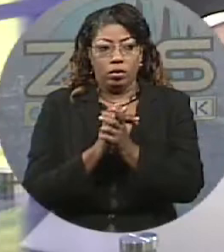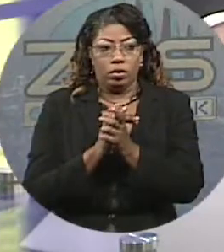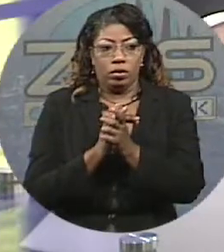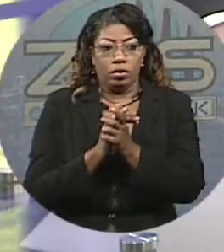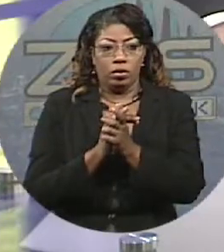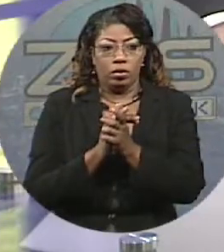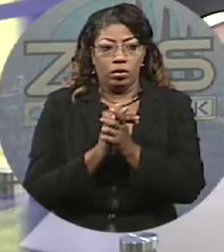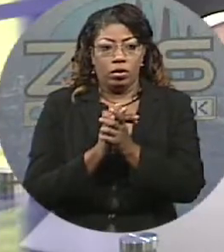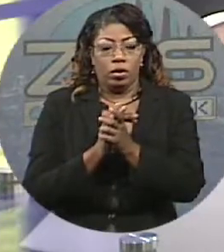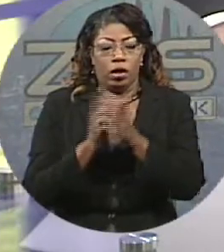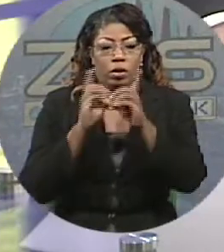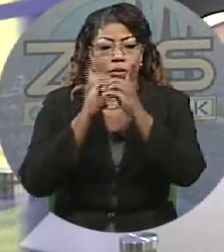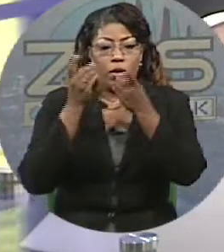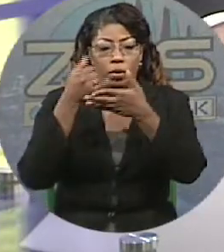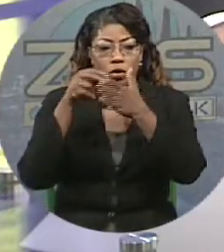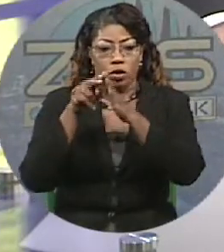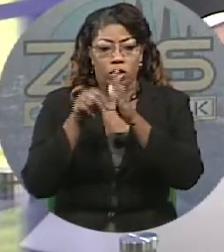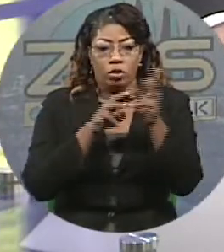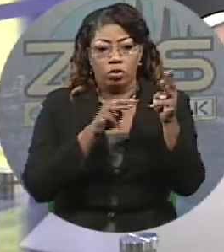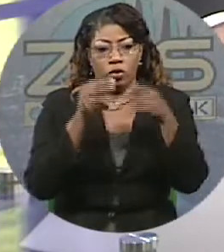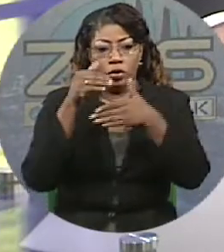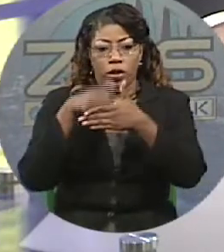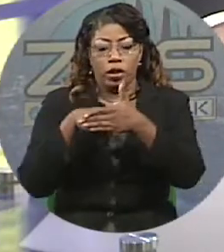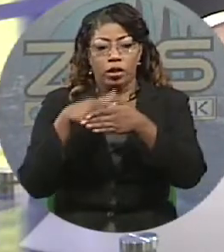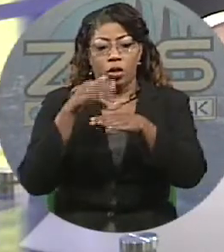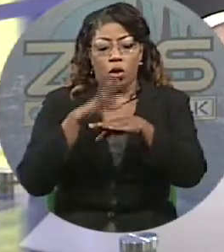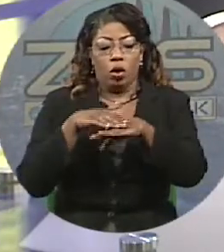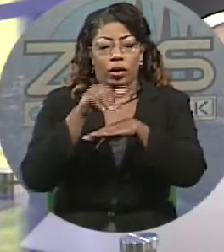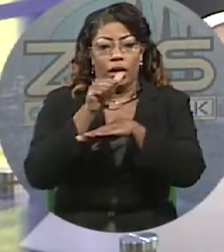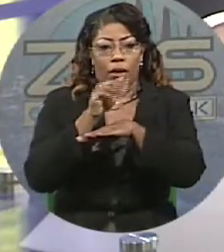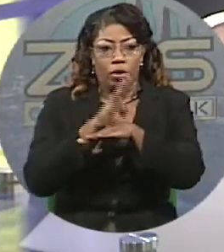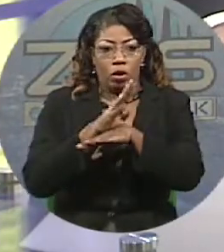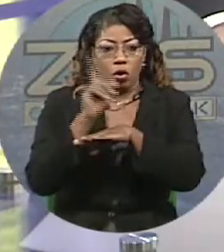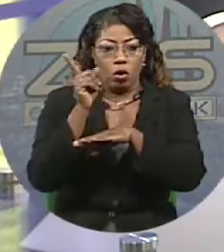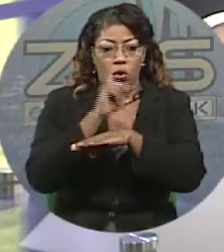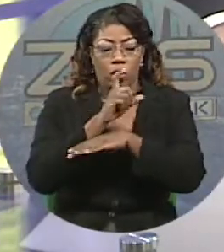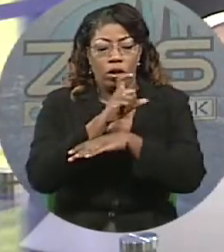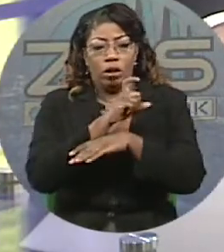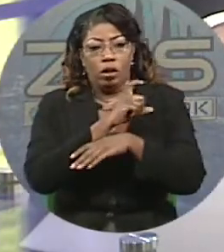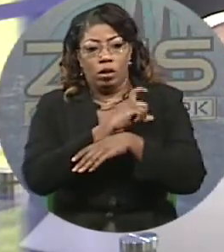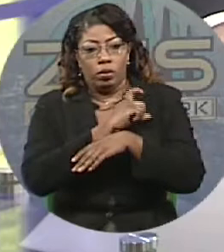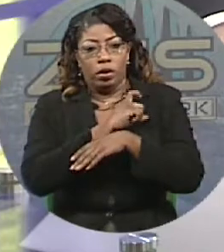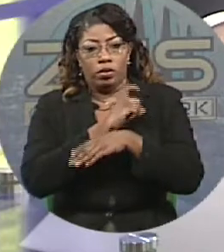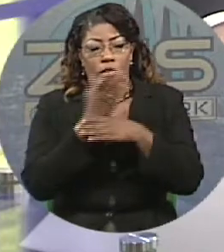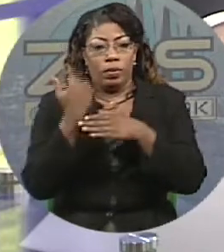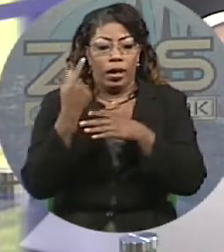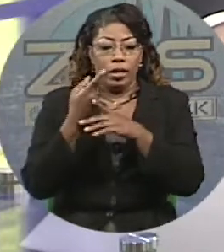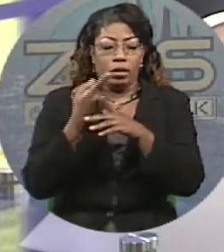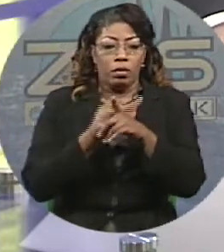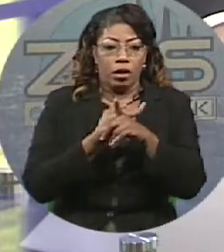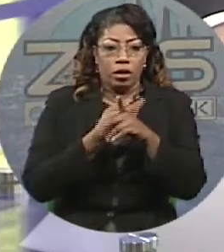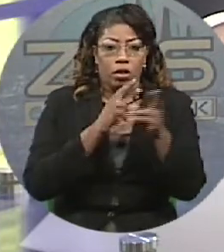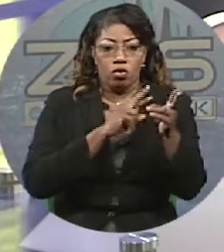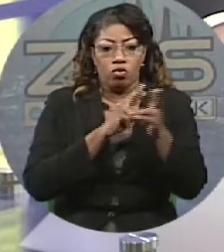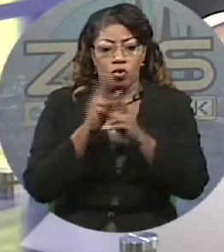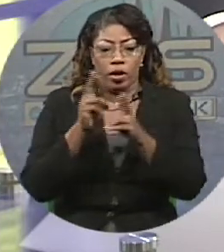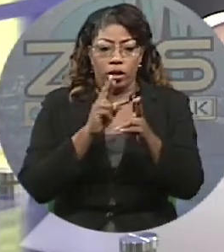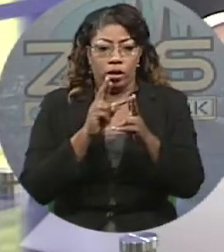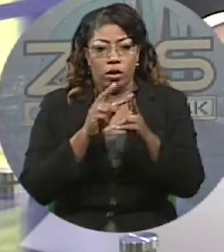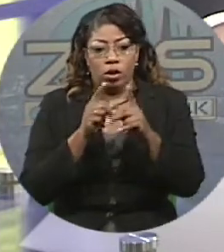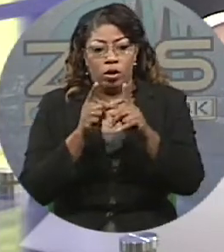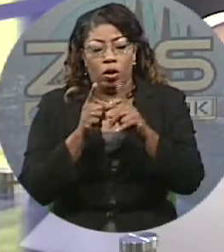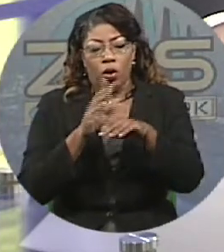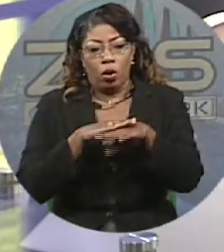The Department of Immigration has moved in on Abaco, where officers for the last few months have been preparing to crack down on